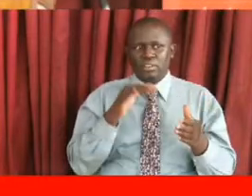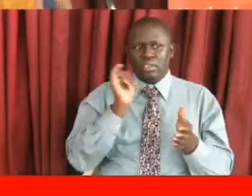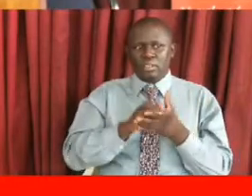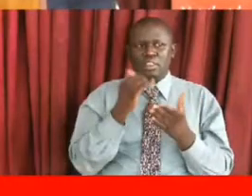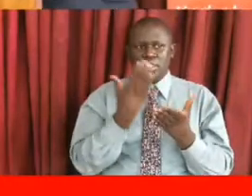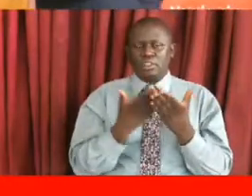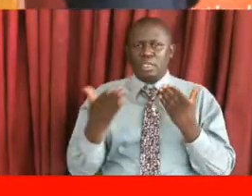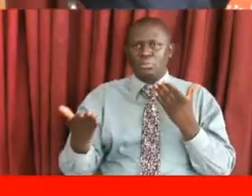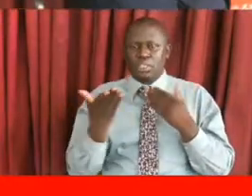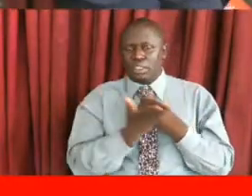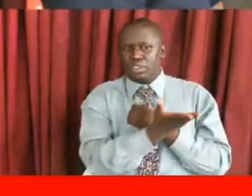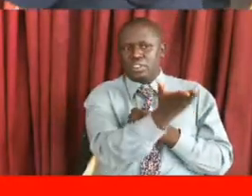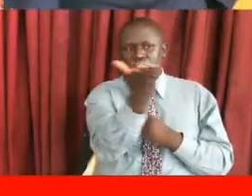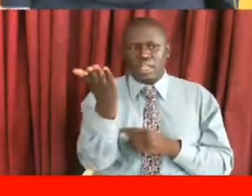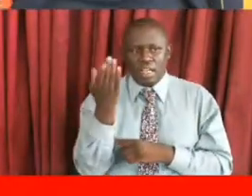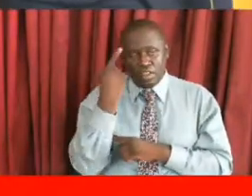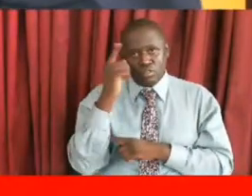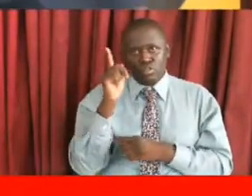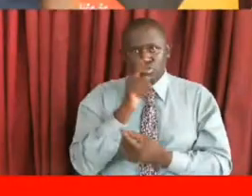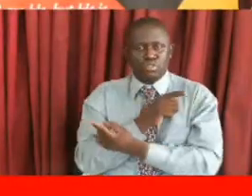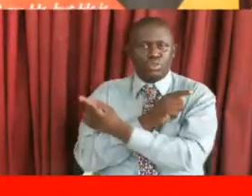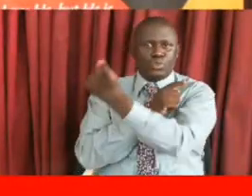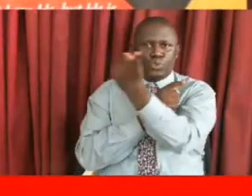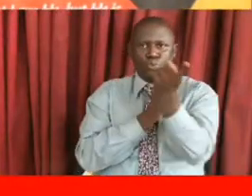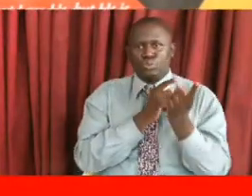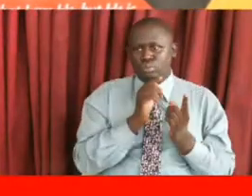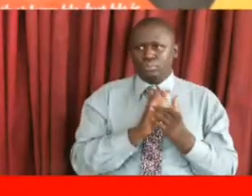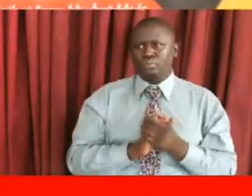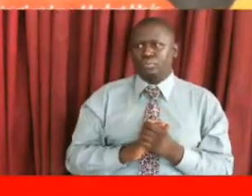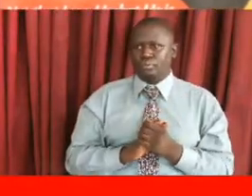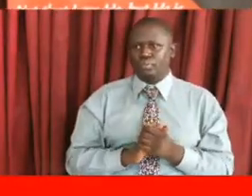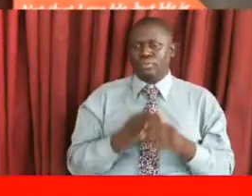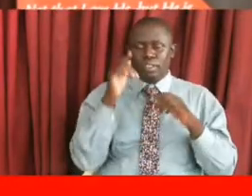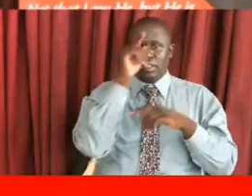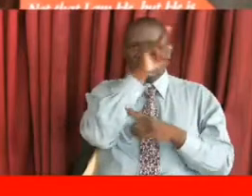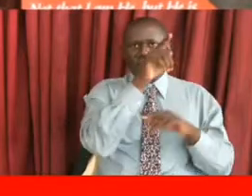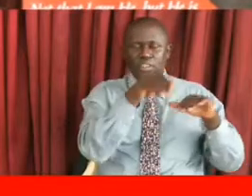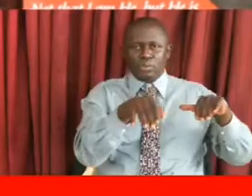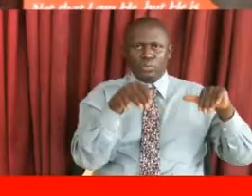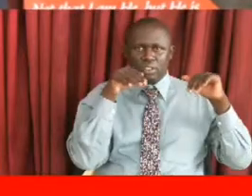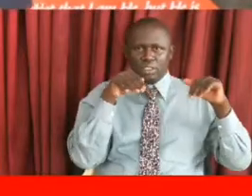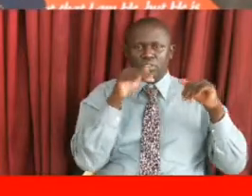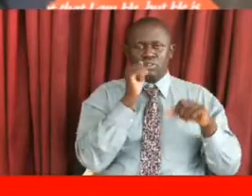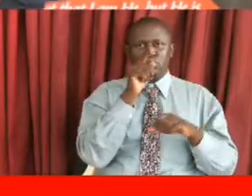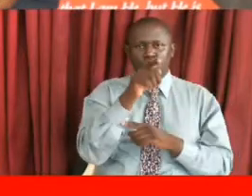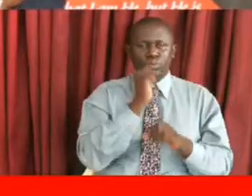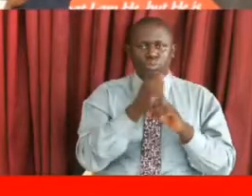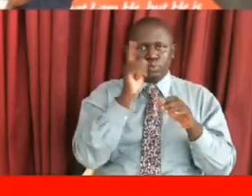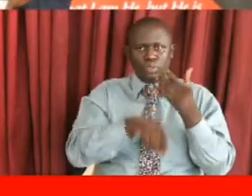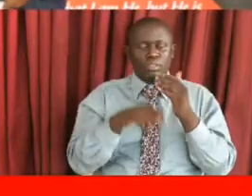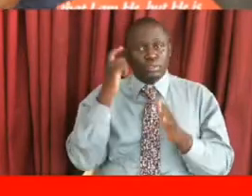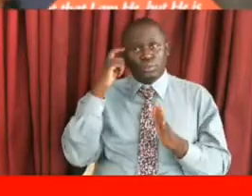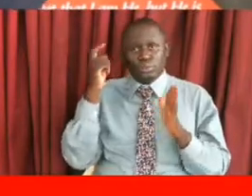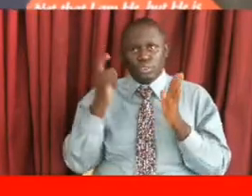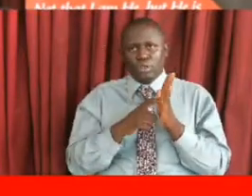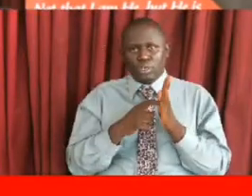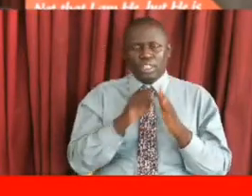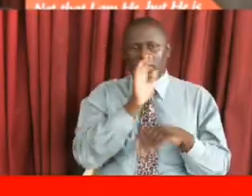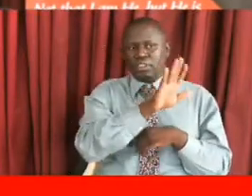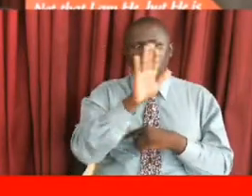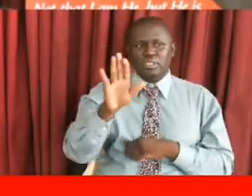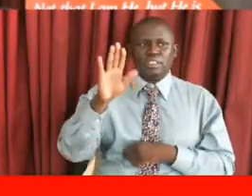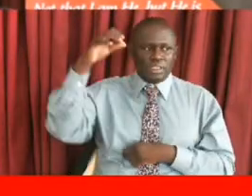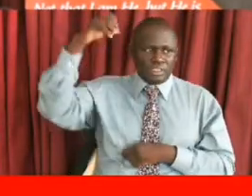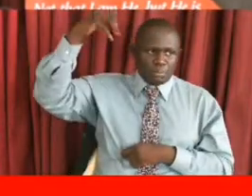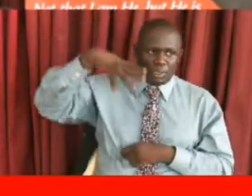thing is there for you he is waiting for you to recognize his